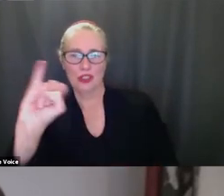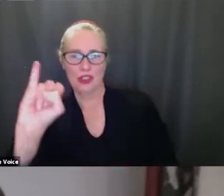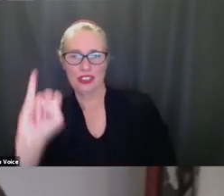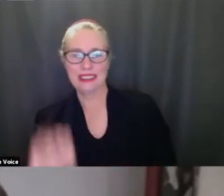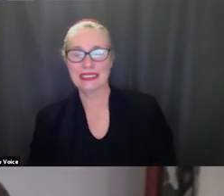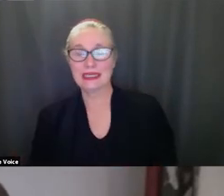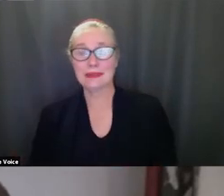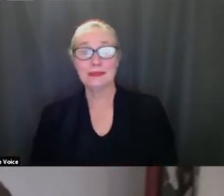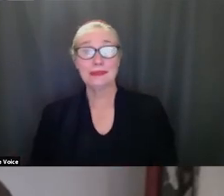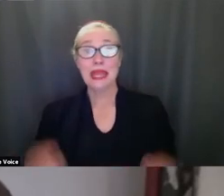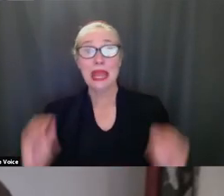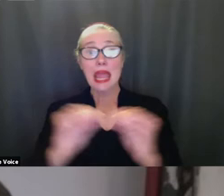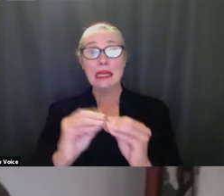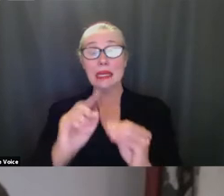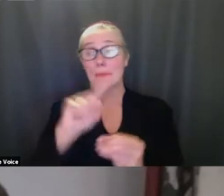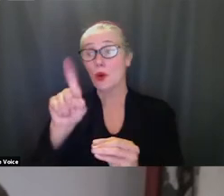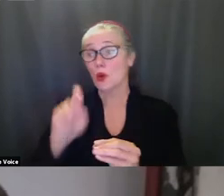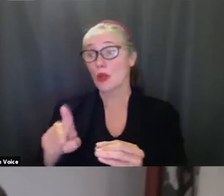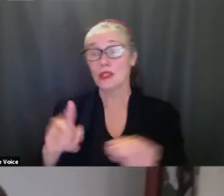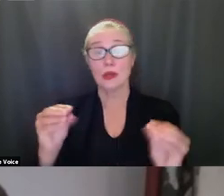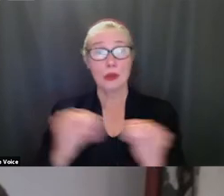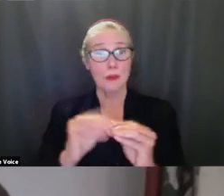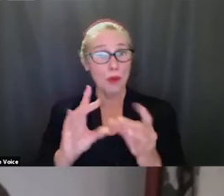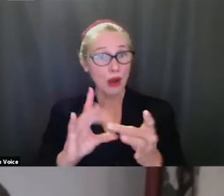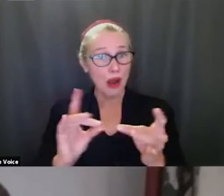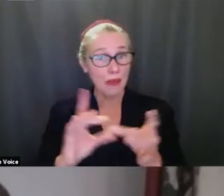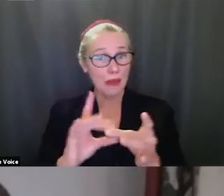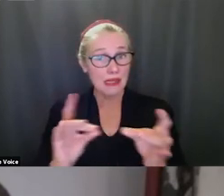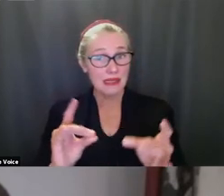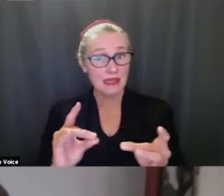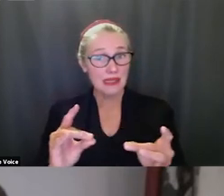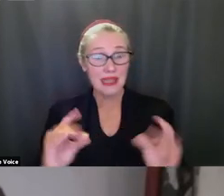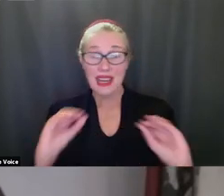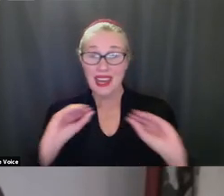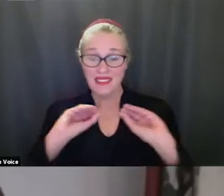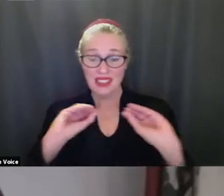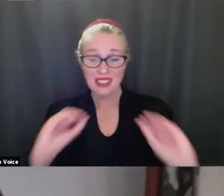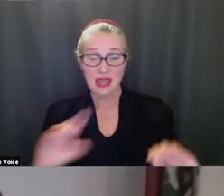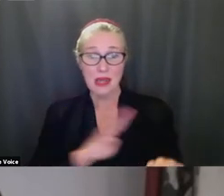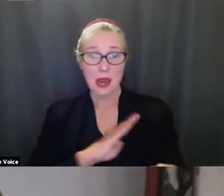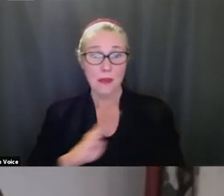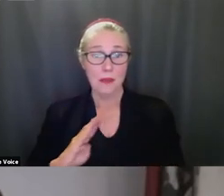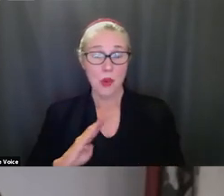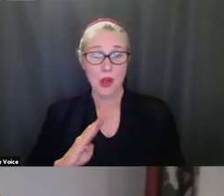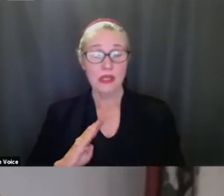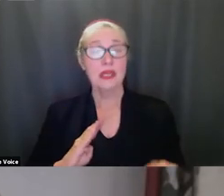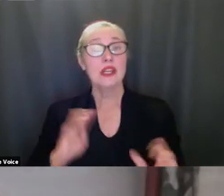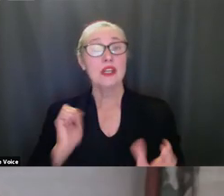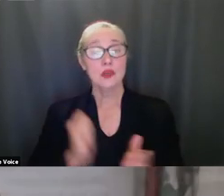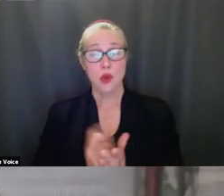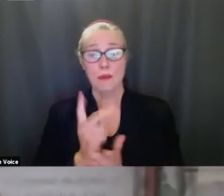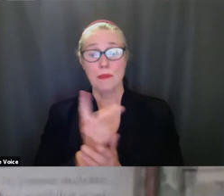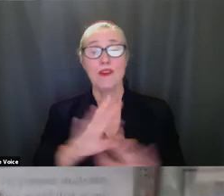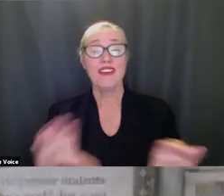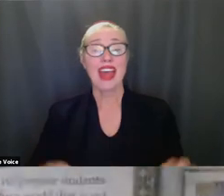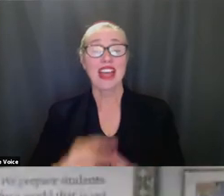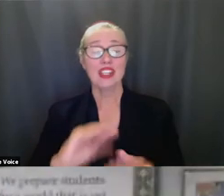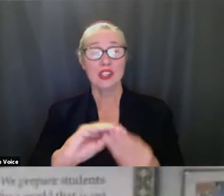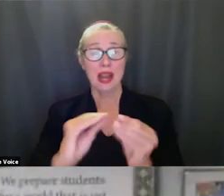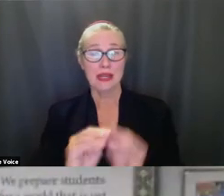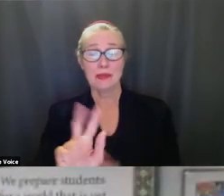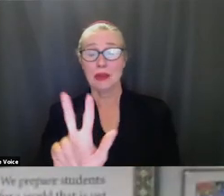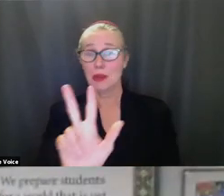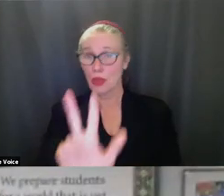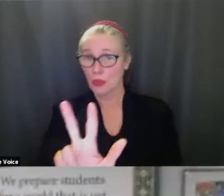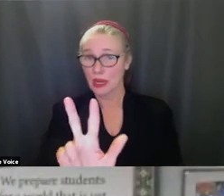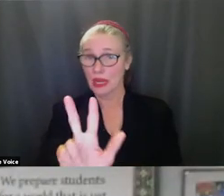any other questions or comments if not board members may have a motion to approve action item number three which is the